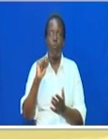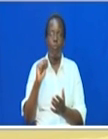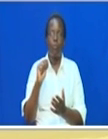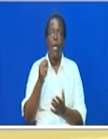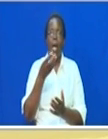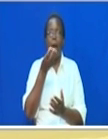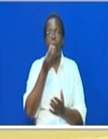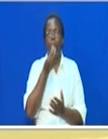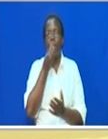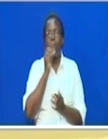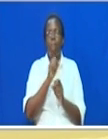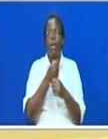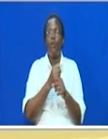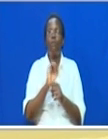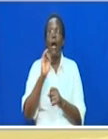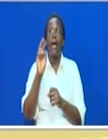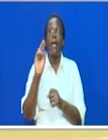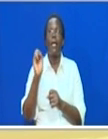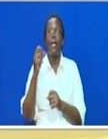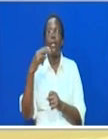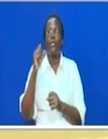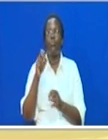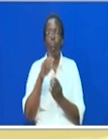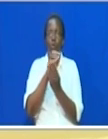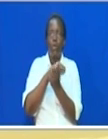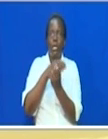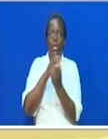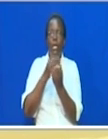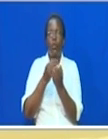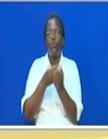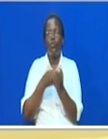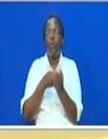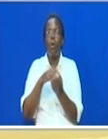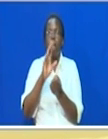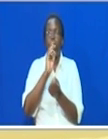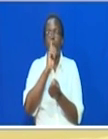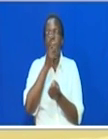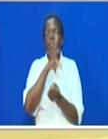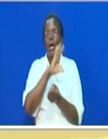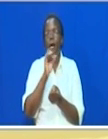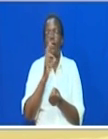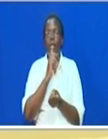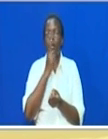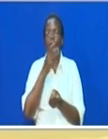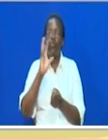potatoes, beans, and rice should be made a balanced diet